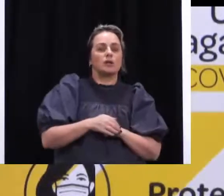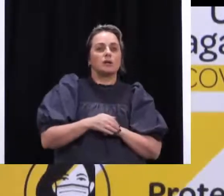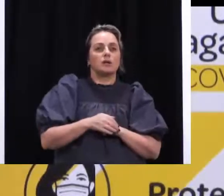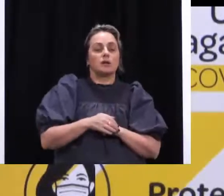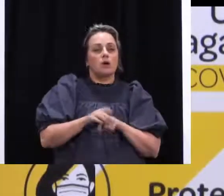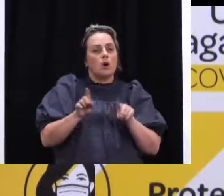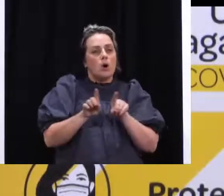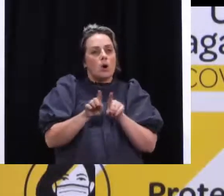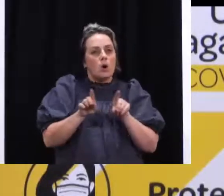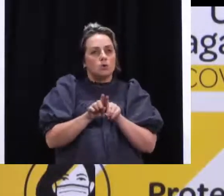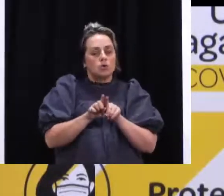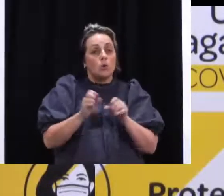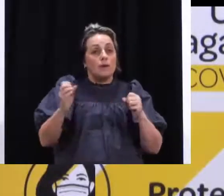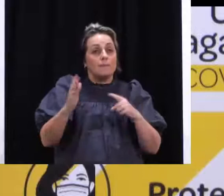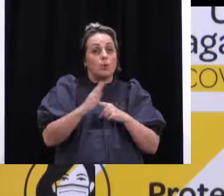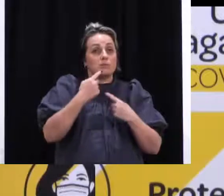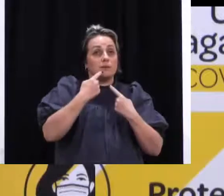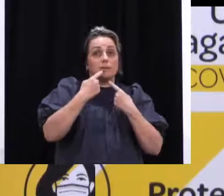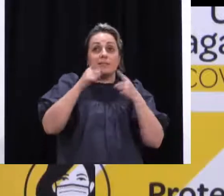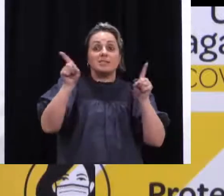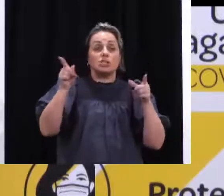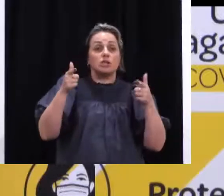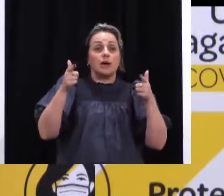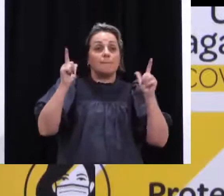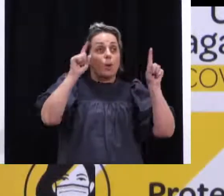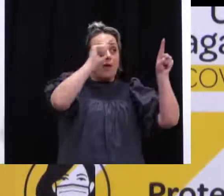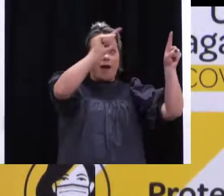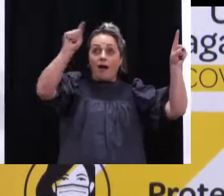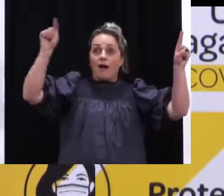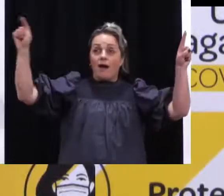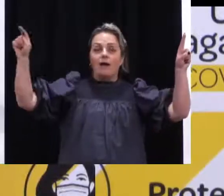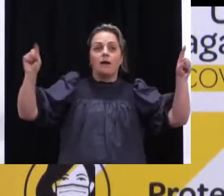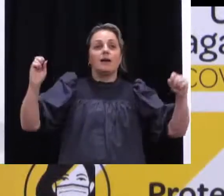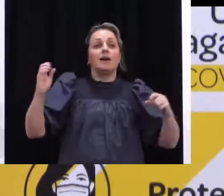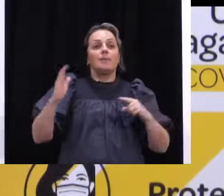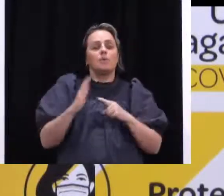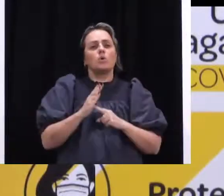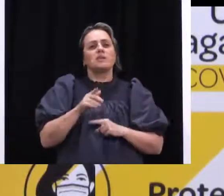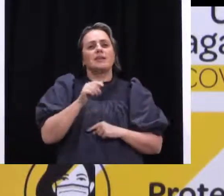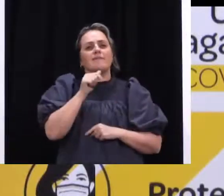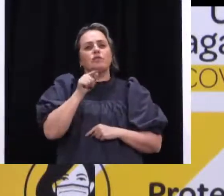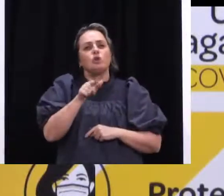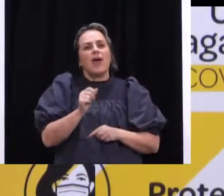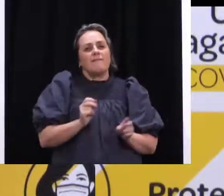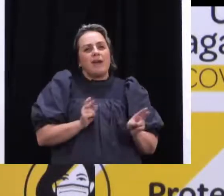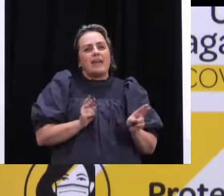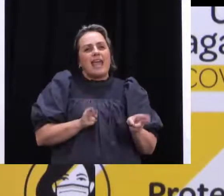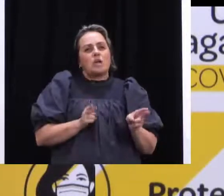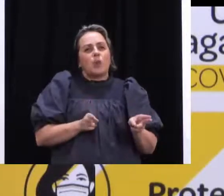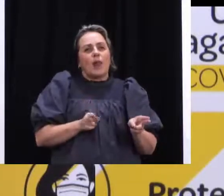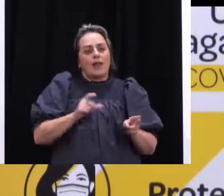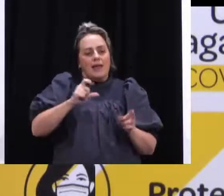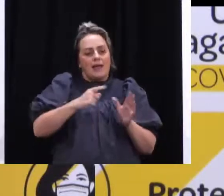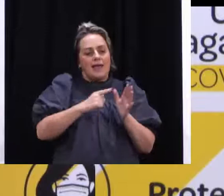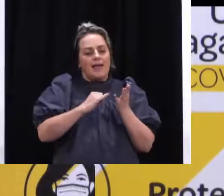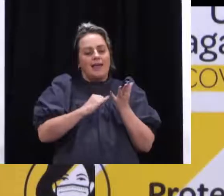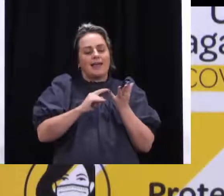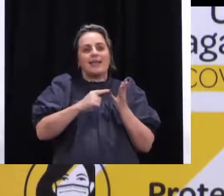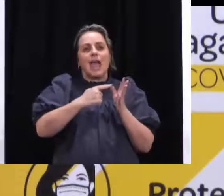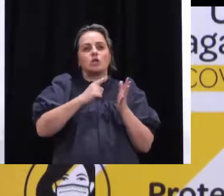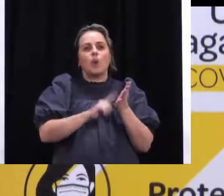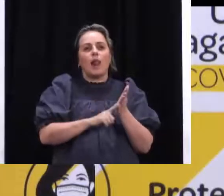is an important message for employers, is it's very important that if you have casual workforce, and this is particularly in the